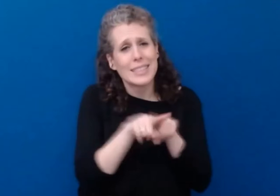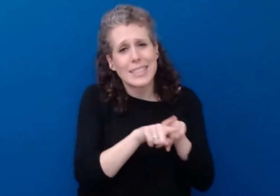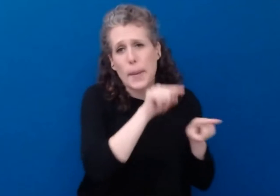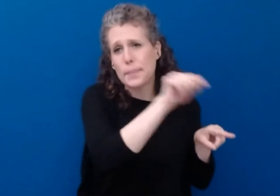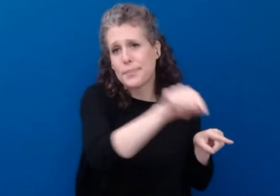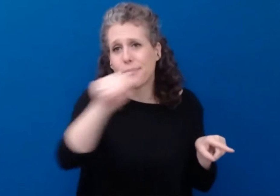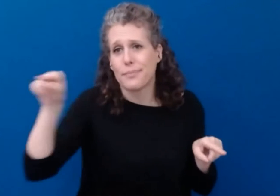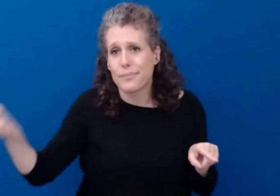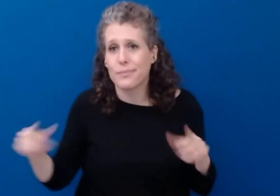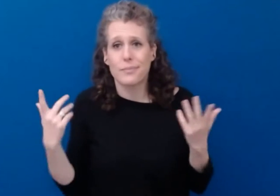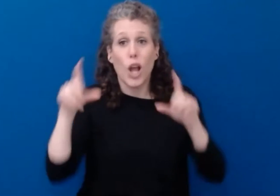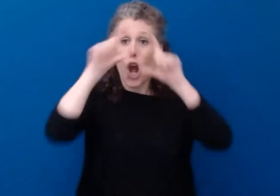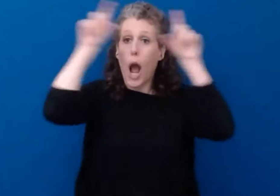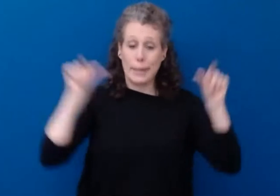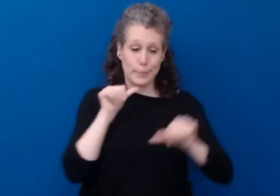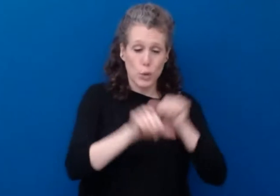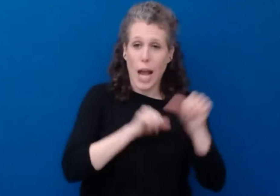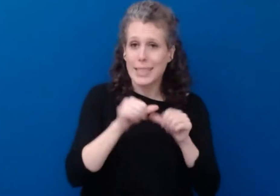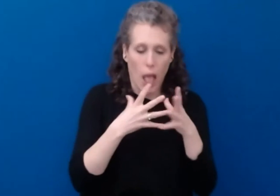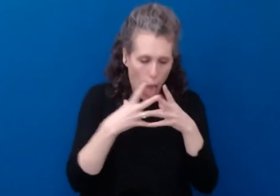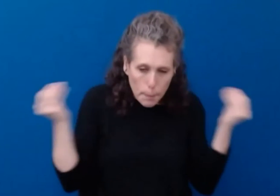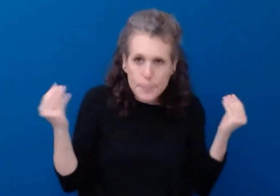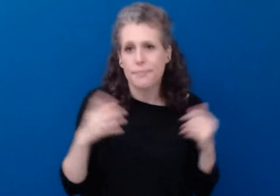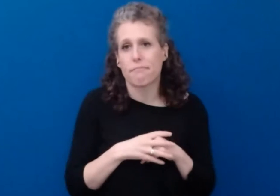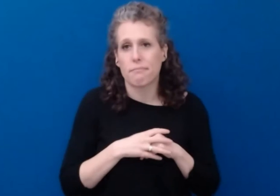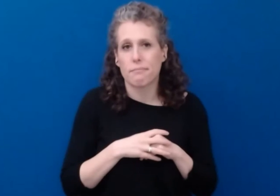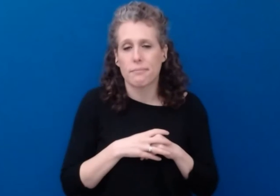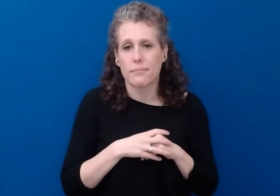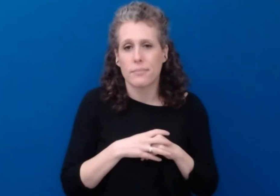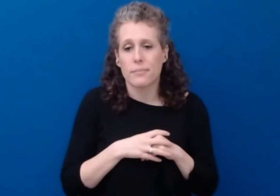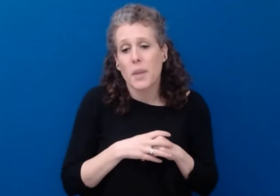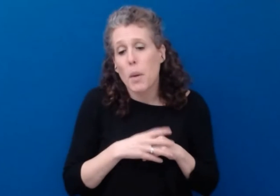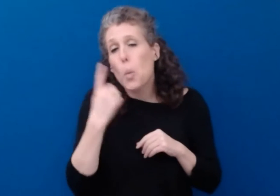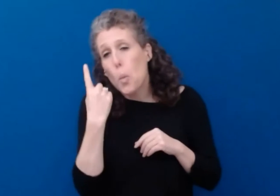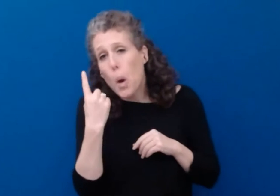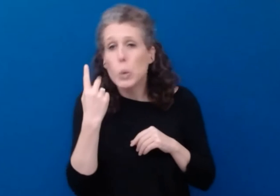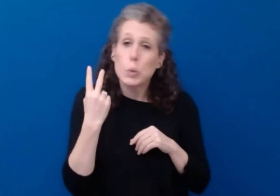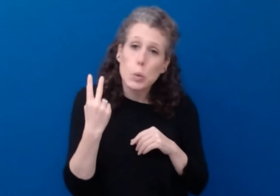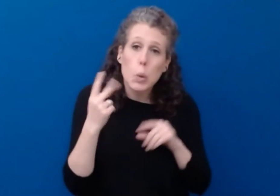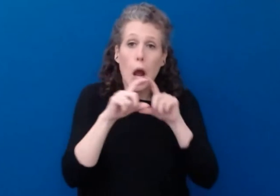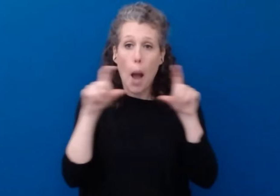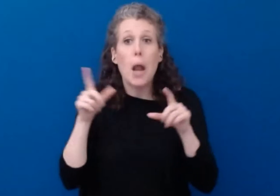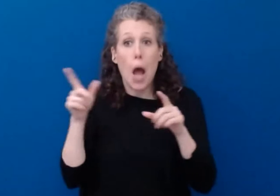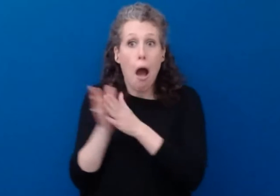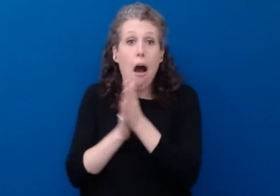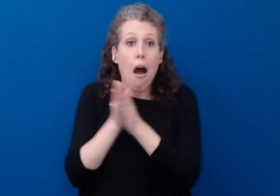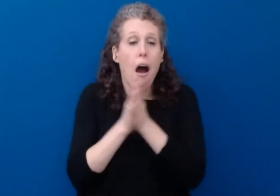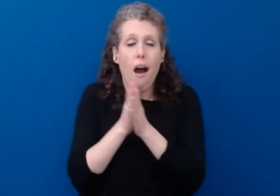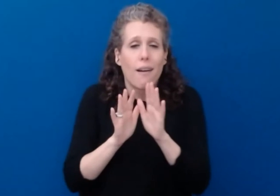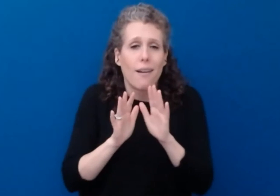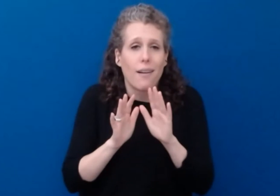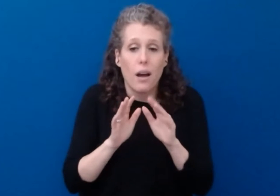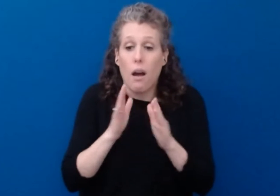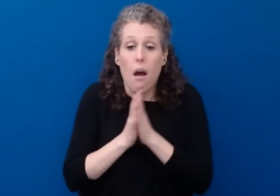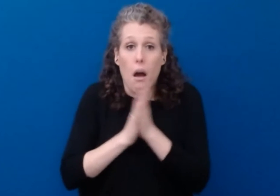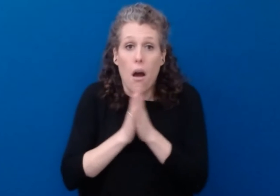and there are usually one or two people in companies that are interested or are doing these things. And if it doesn't go up